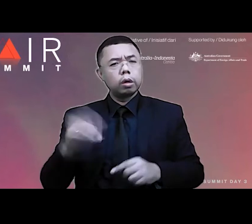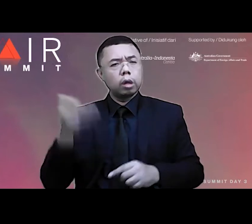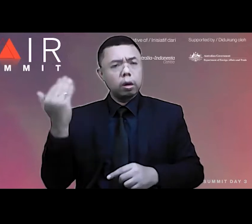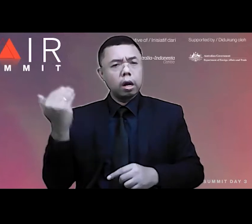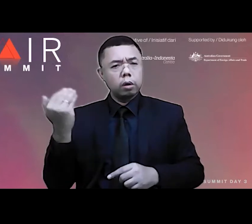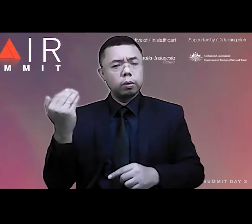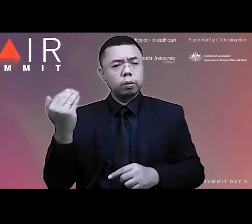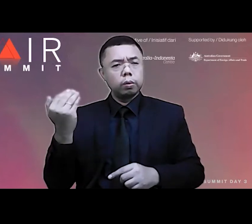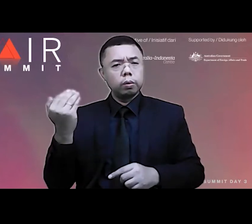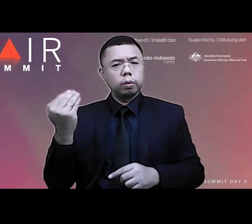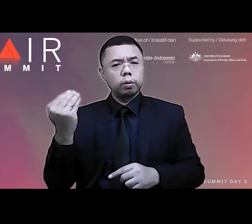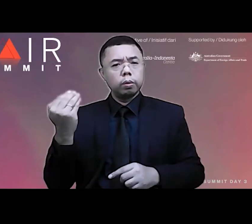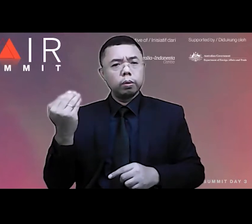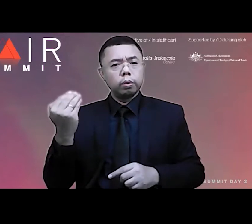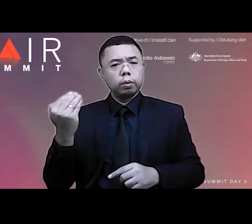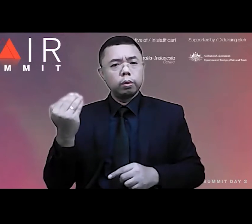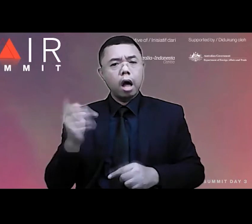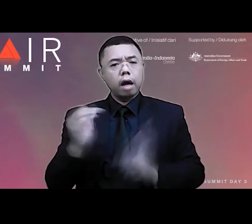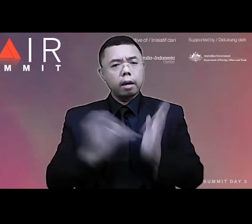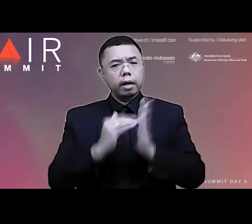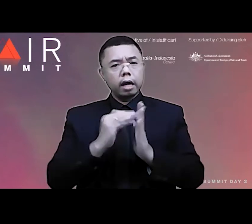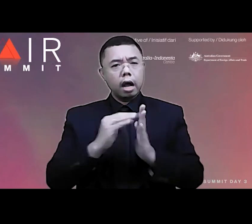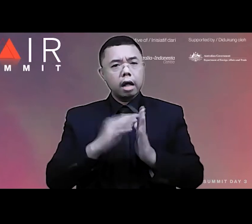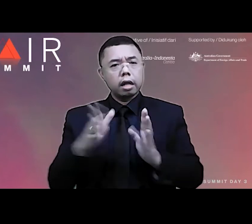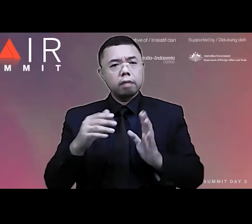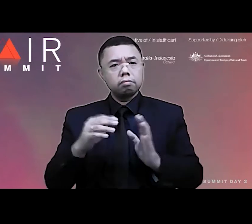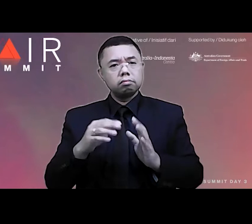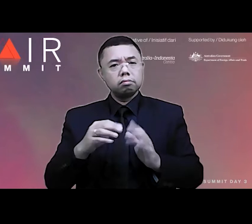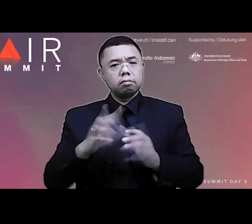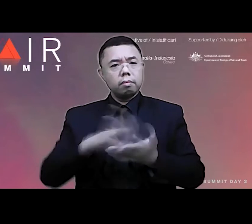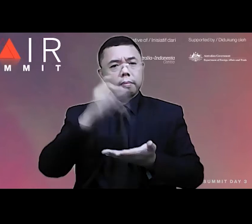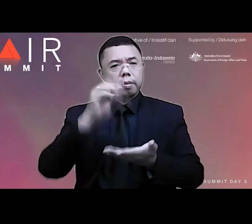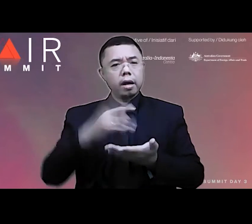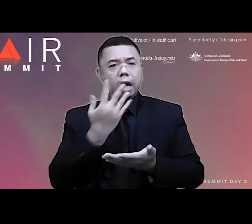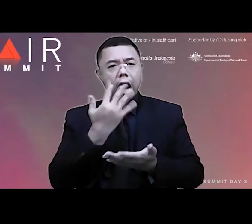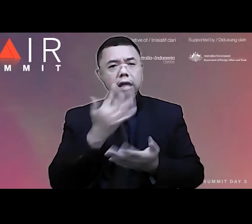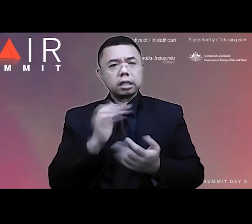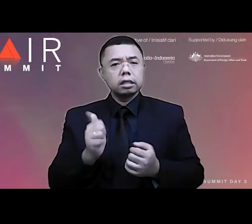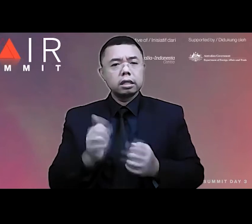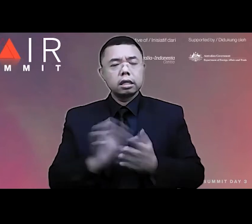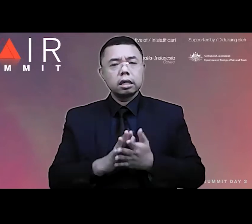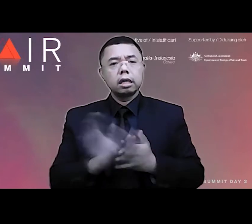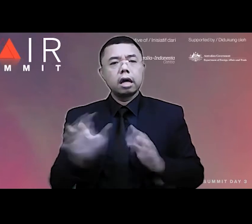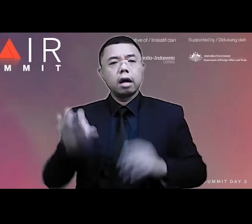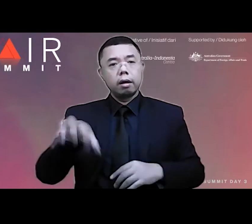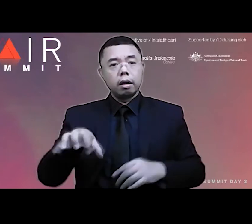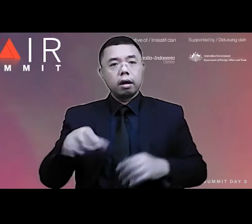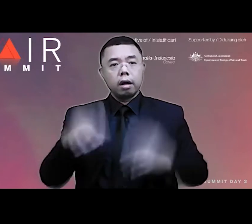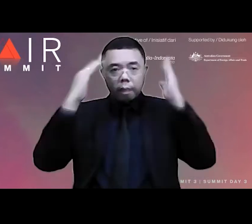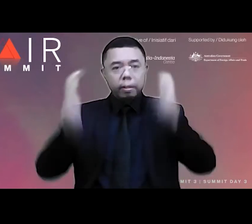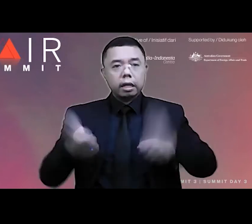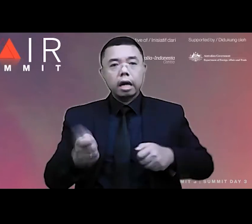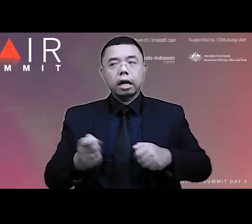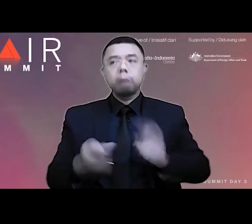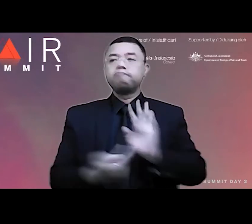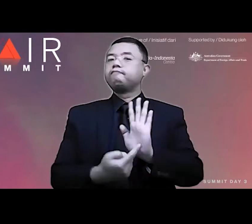the agriculture sector shown its resiliency in developing the